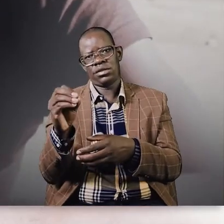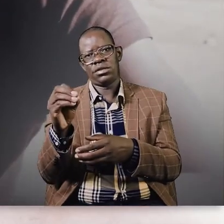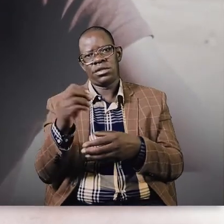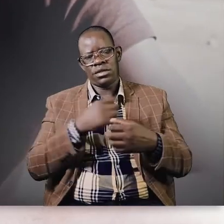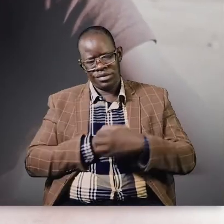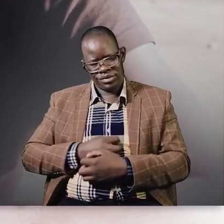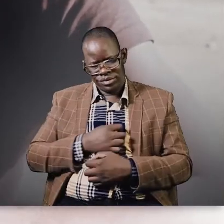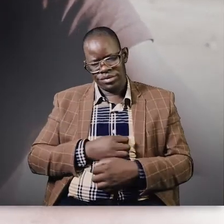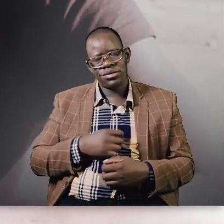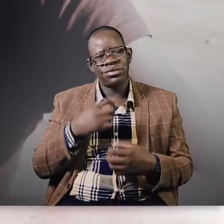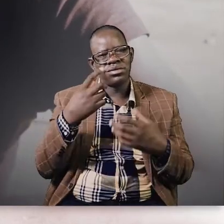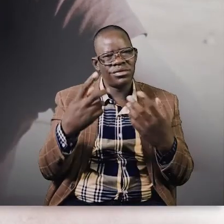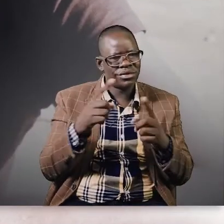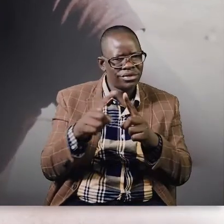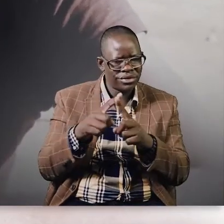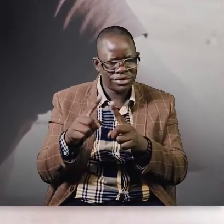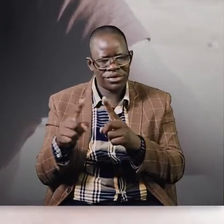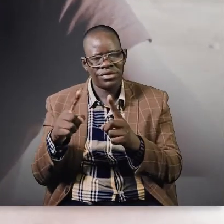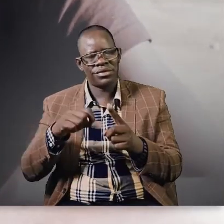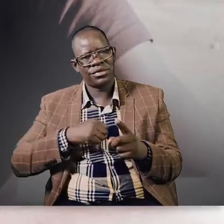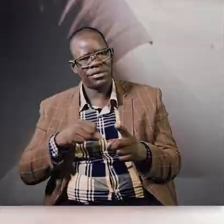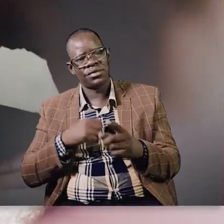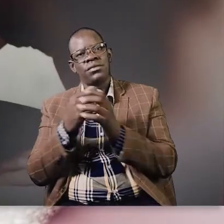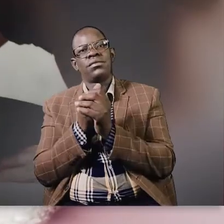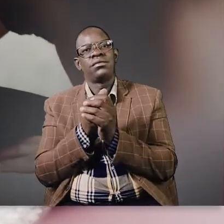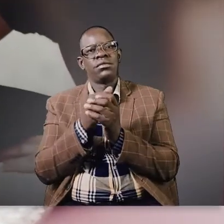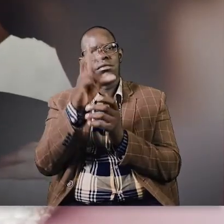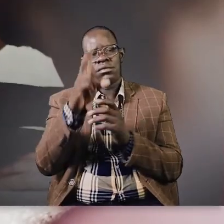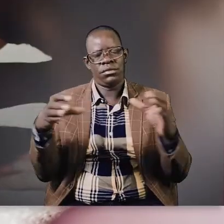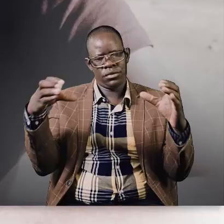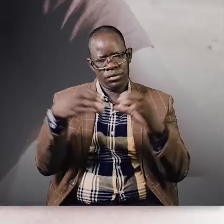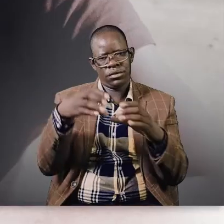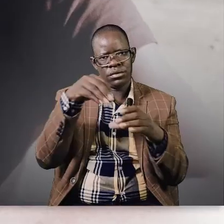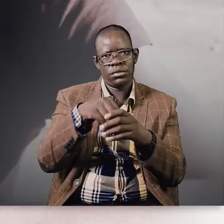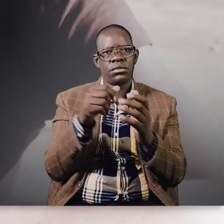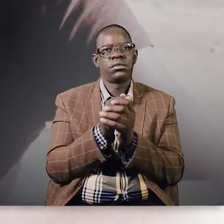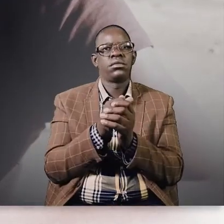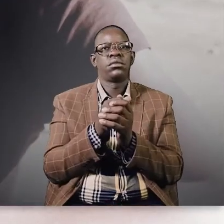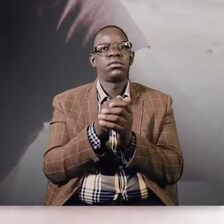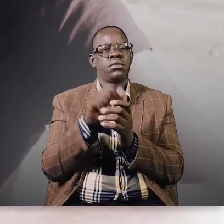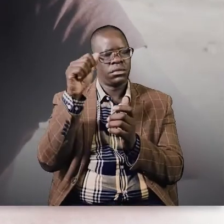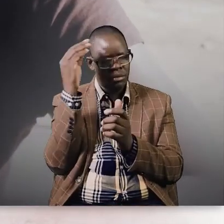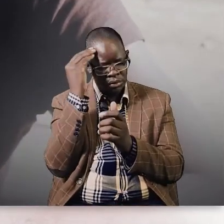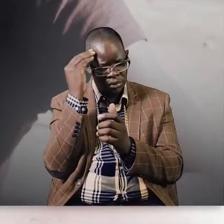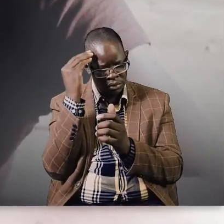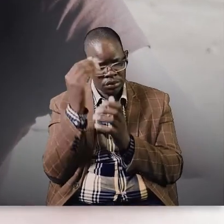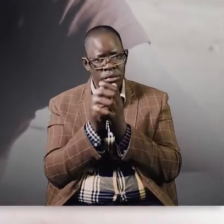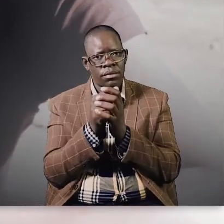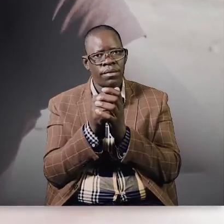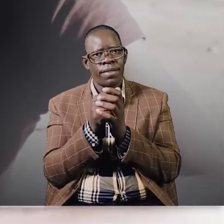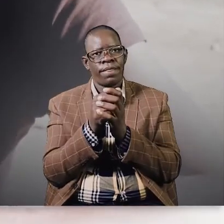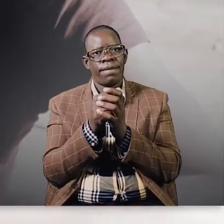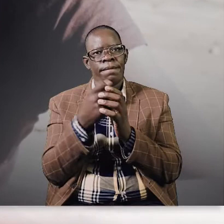diarrhea, cholera, typhoid, and dysentery in our communities? Yeah, that is a scary figure, my friend.